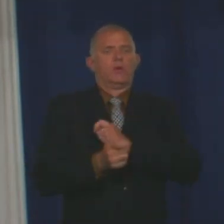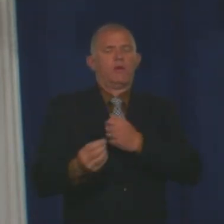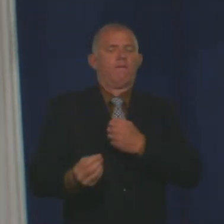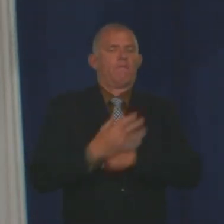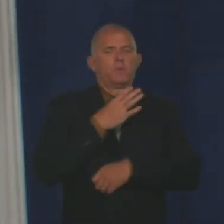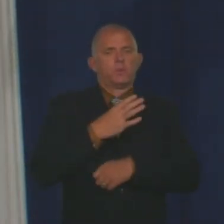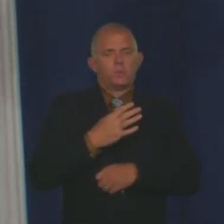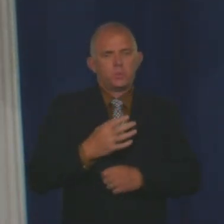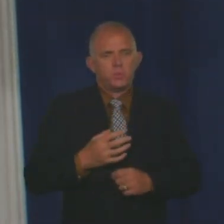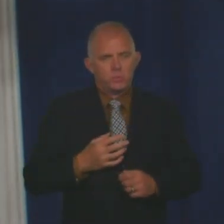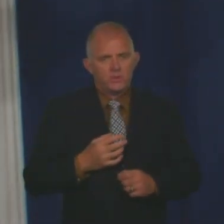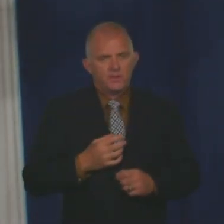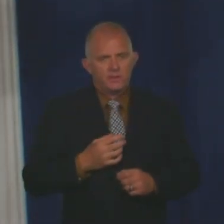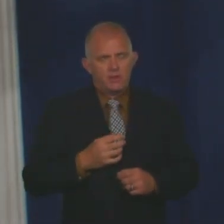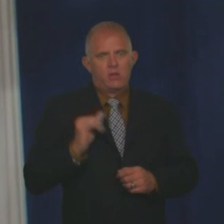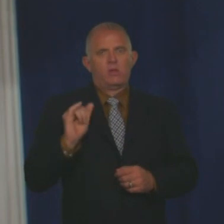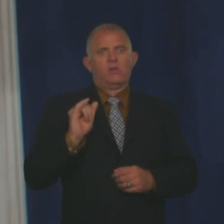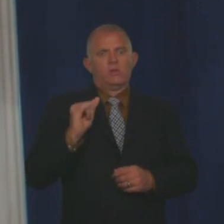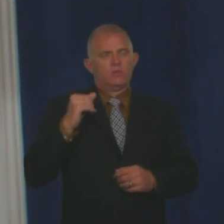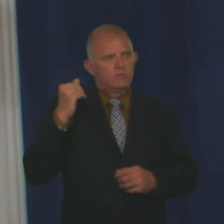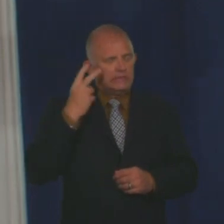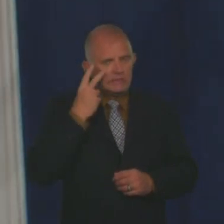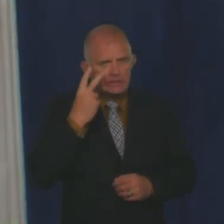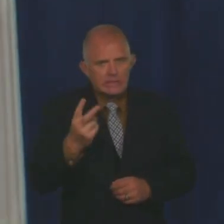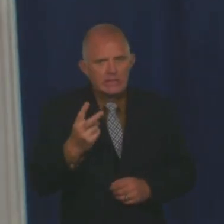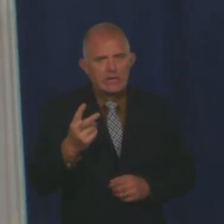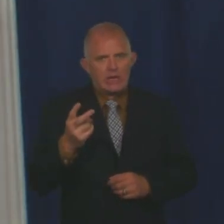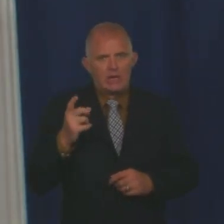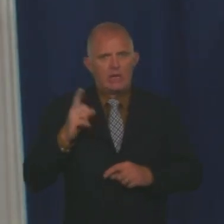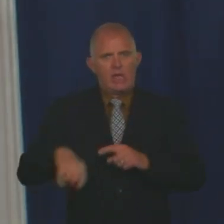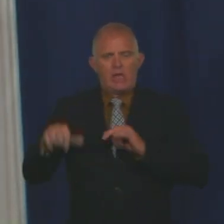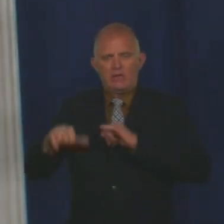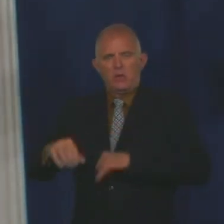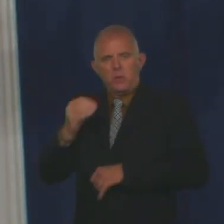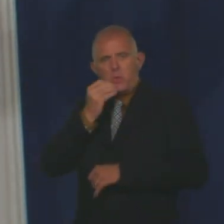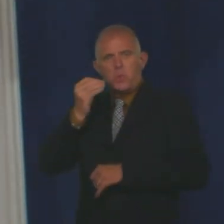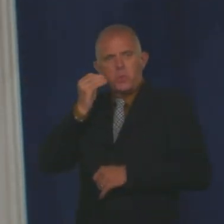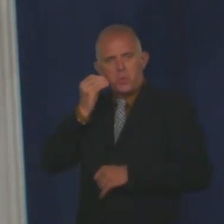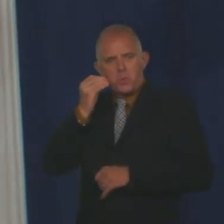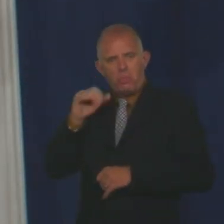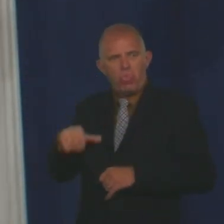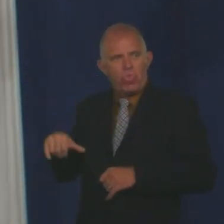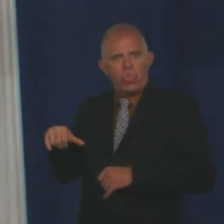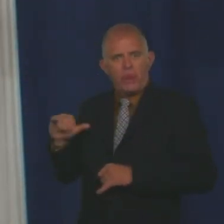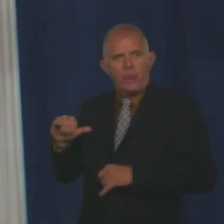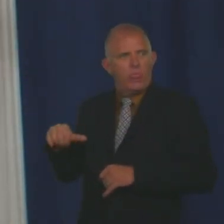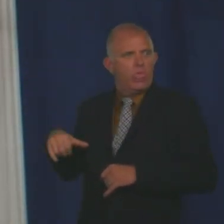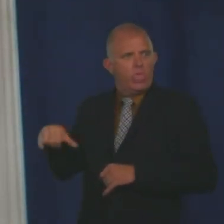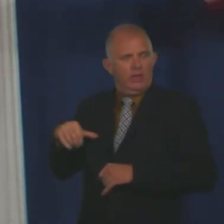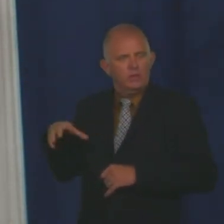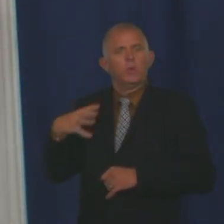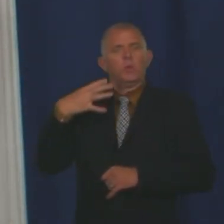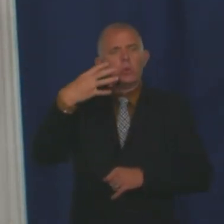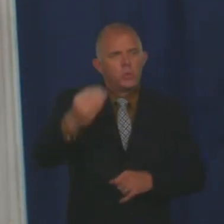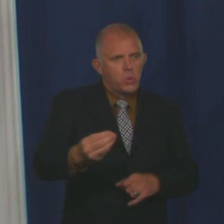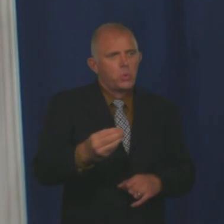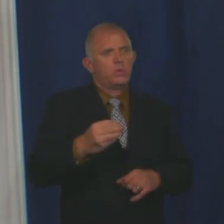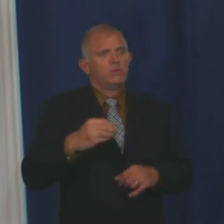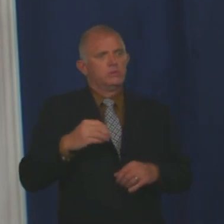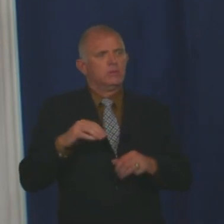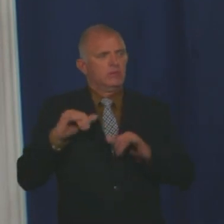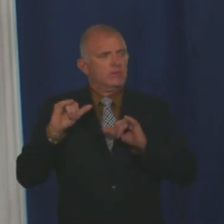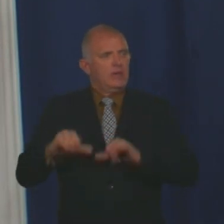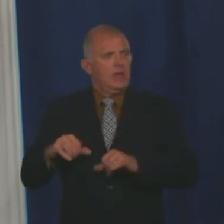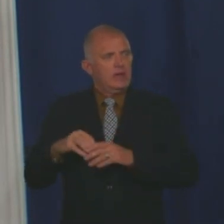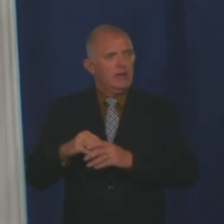causes you to see something you can't see sitting in your living room. It caused me to see something I can't see sitting downstairs in the